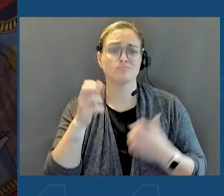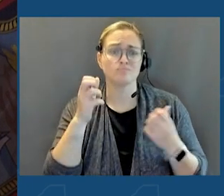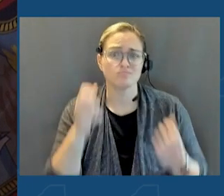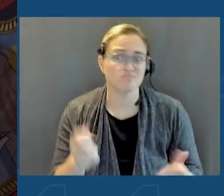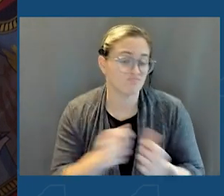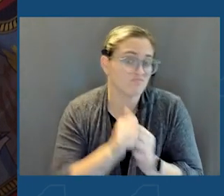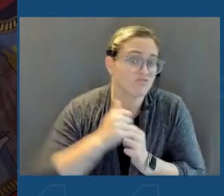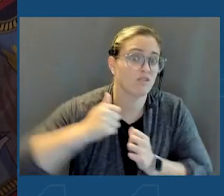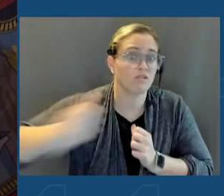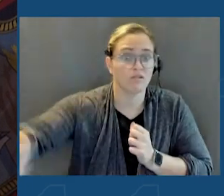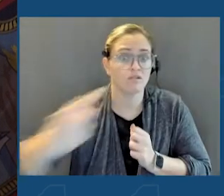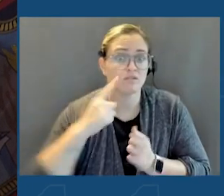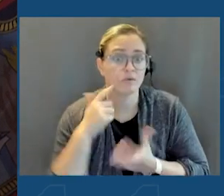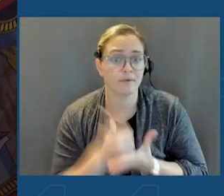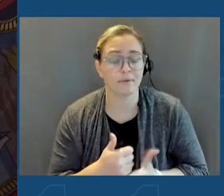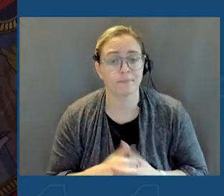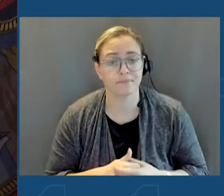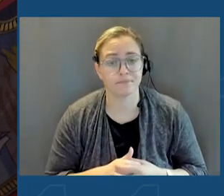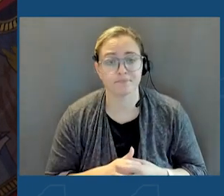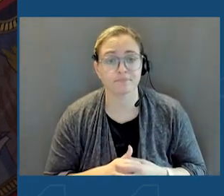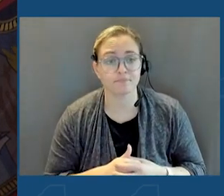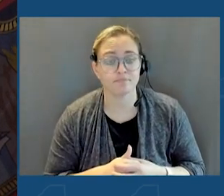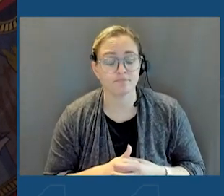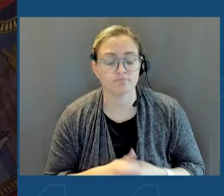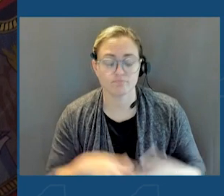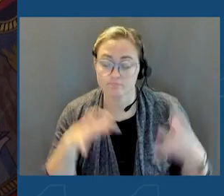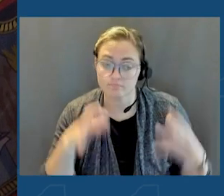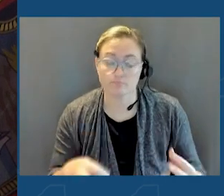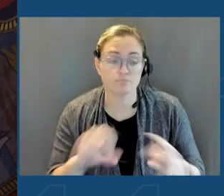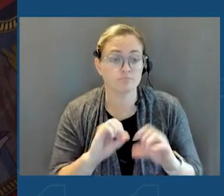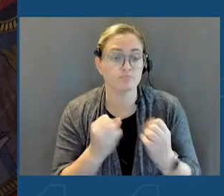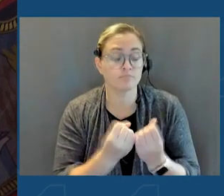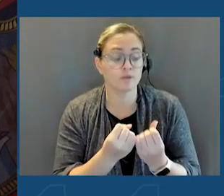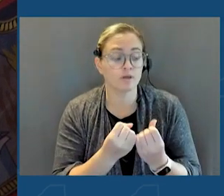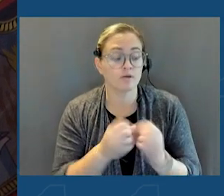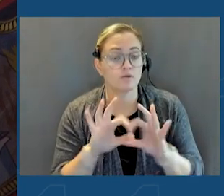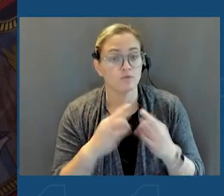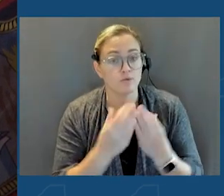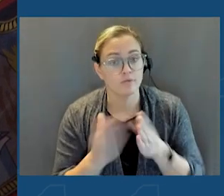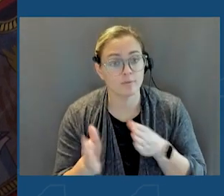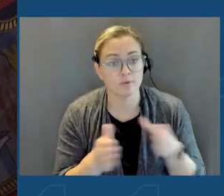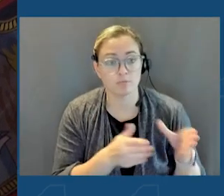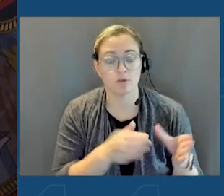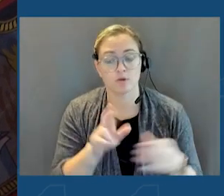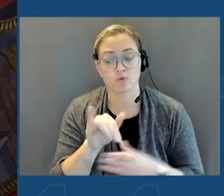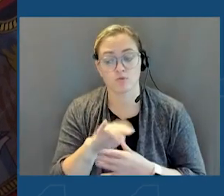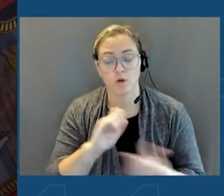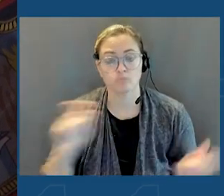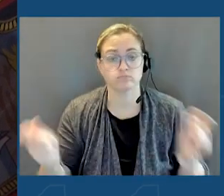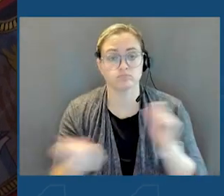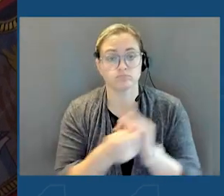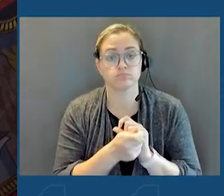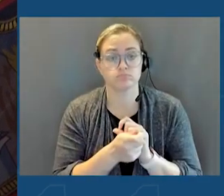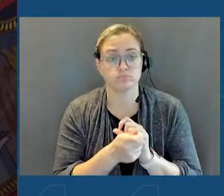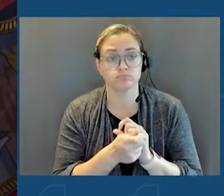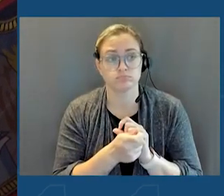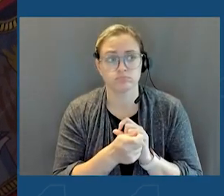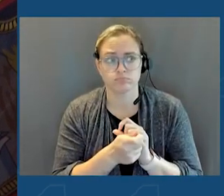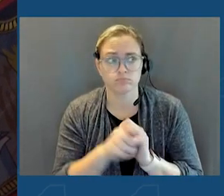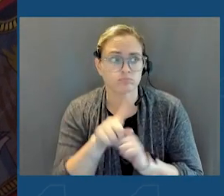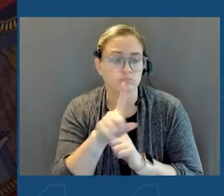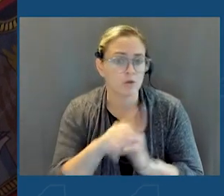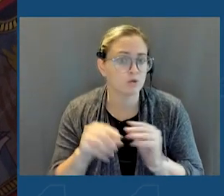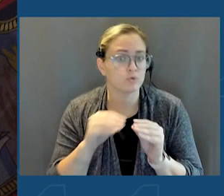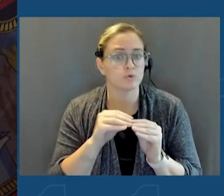miles. We have determined that the Society of Family Planning found that since Roe was overturned, hundreds more abortions